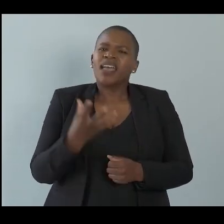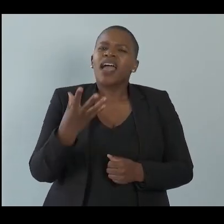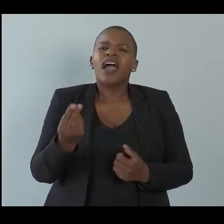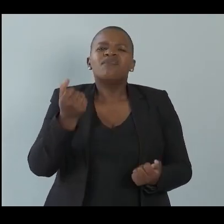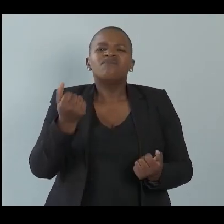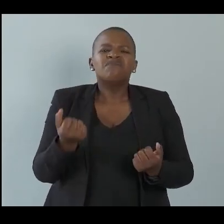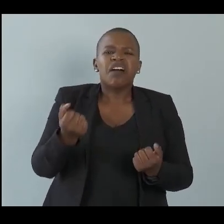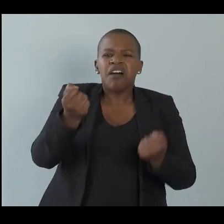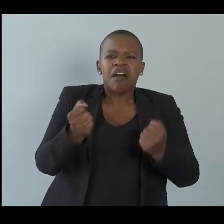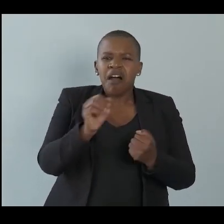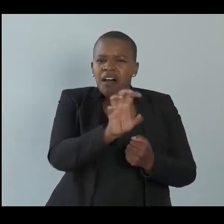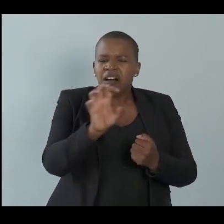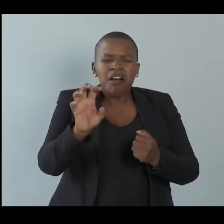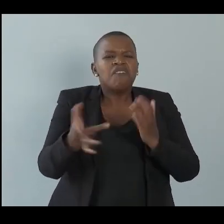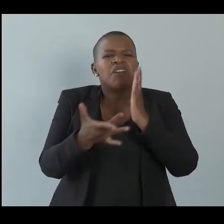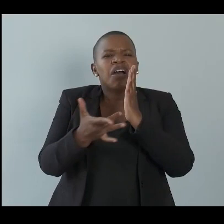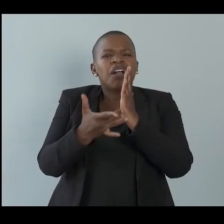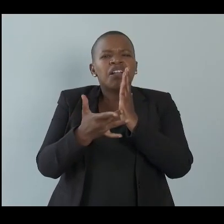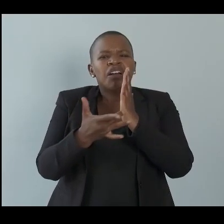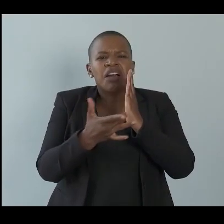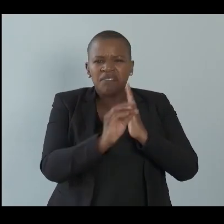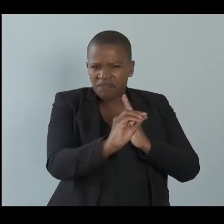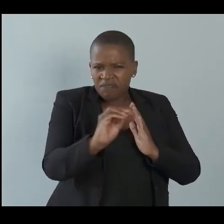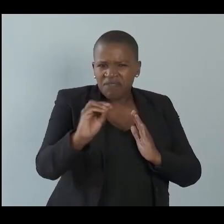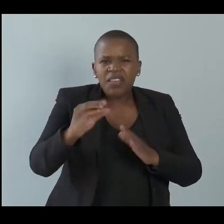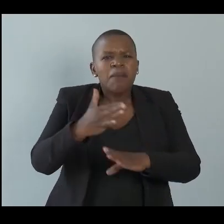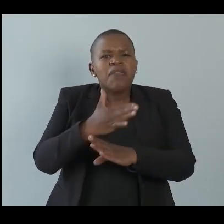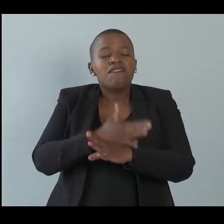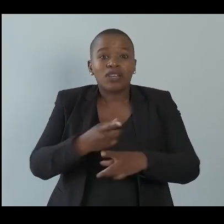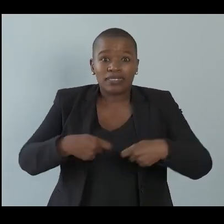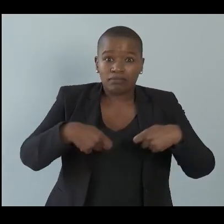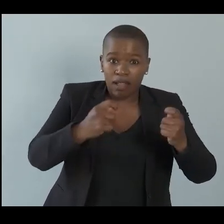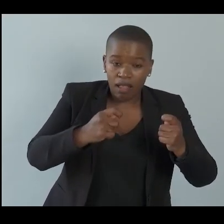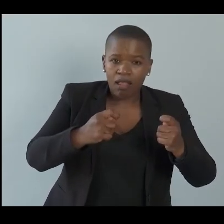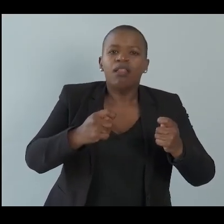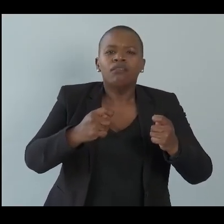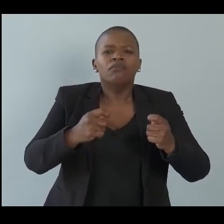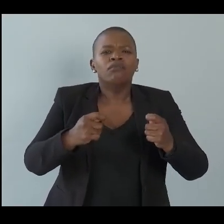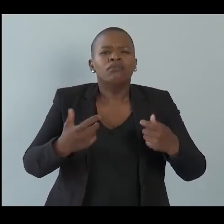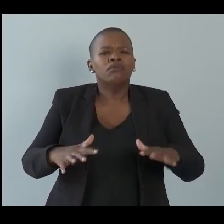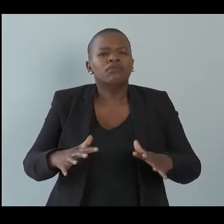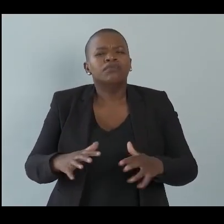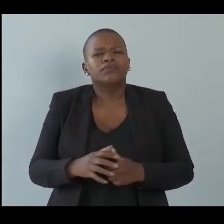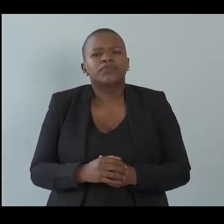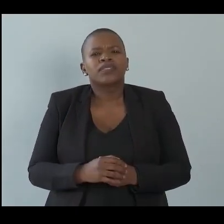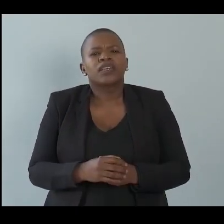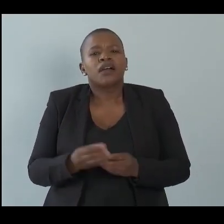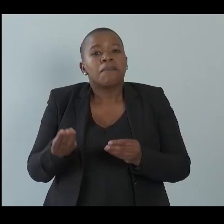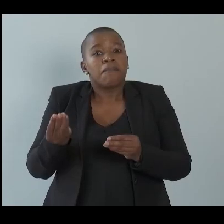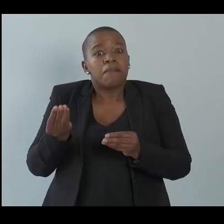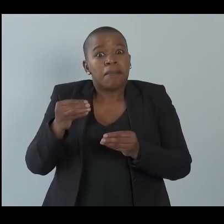held on the dealer floor before they are sold, are crucial in maintaining our over 50% market share in the dealer